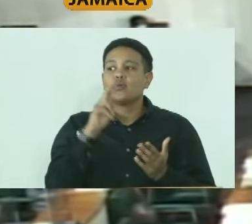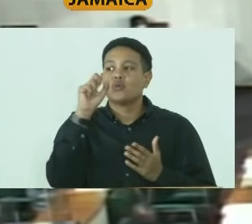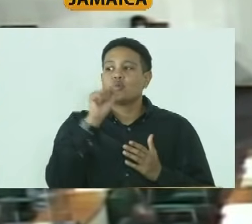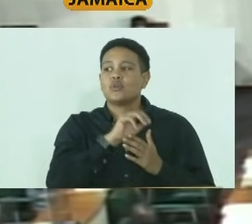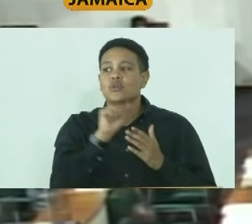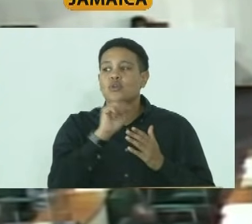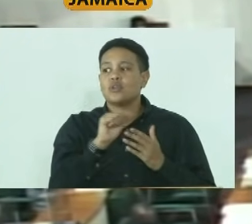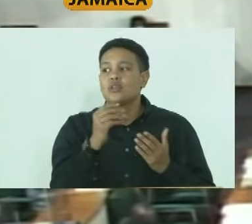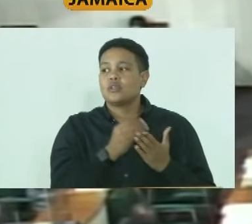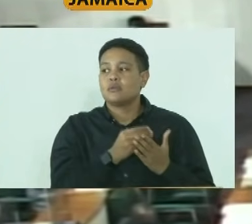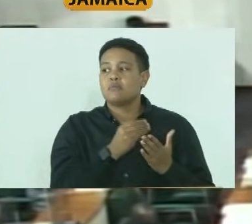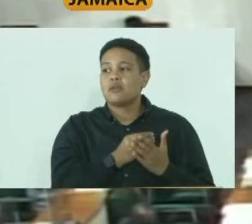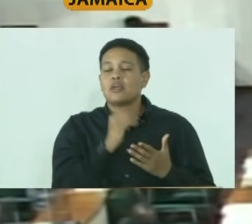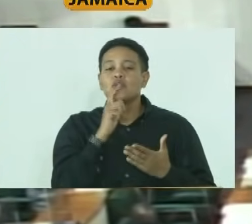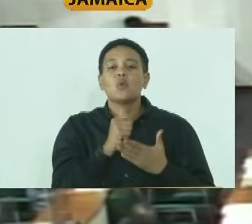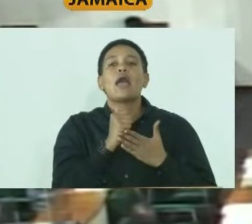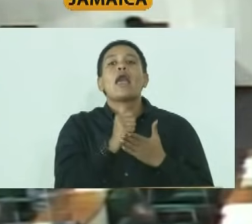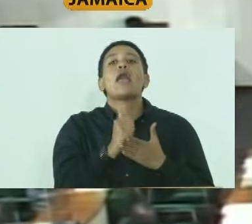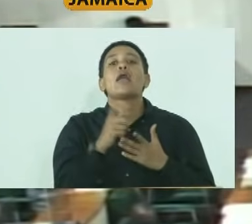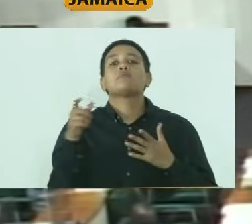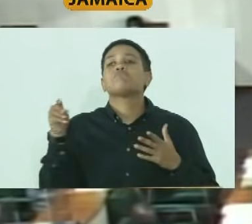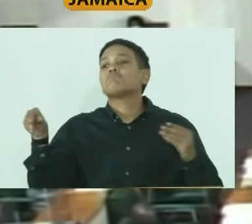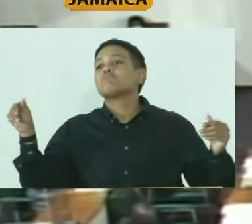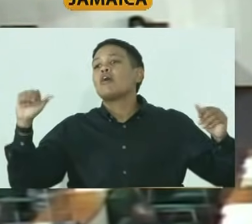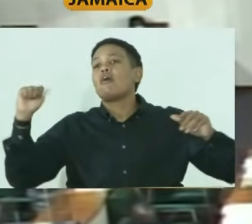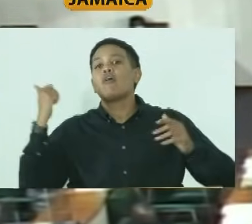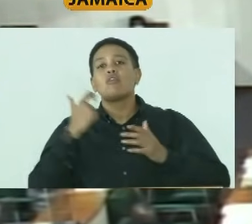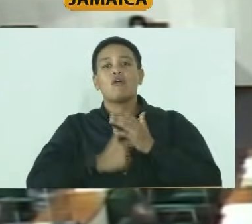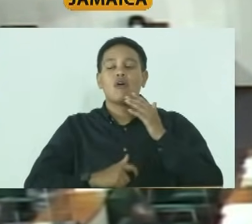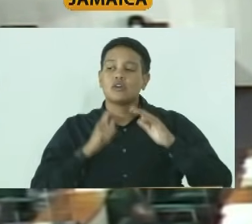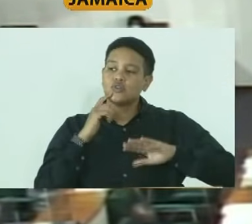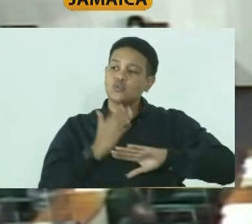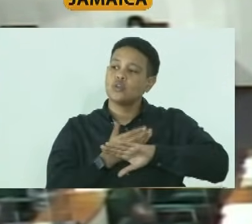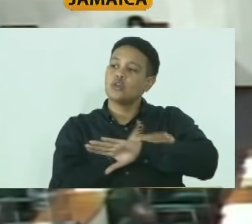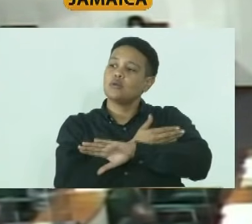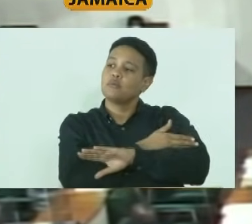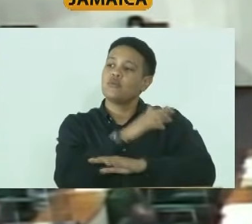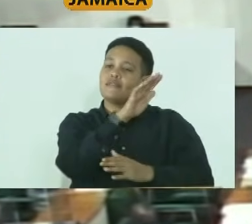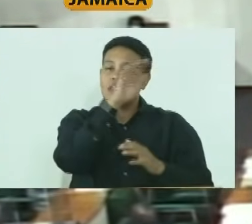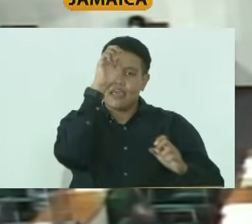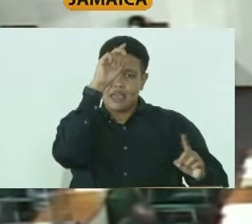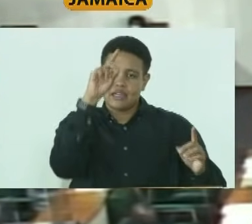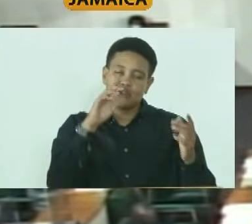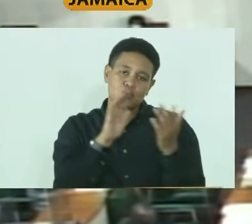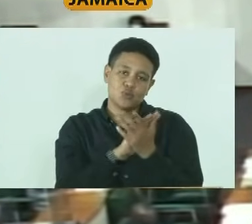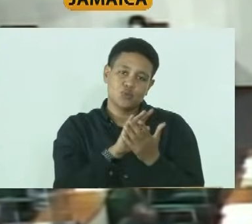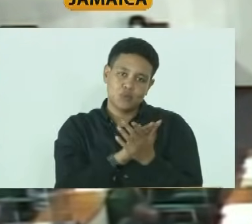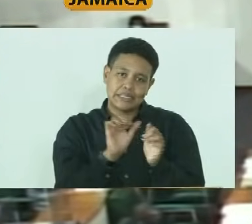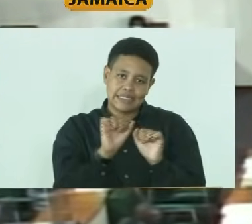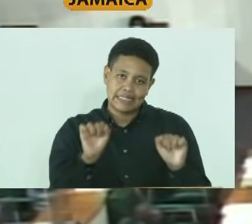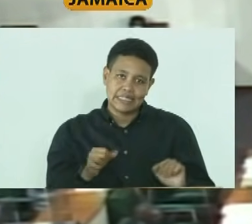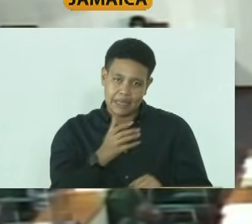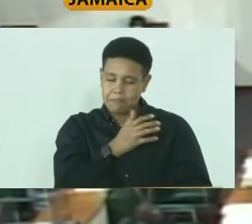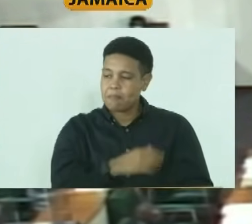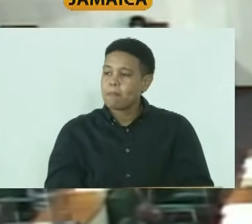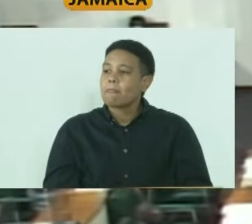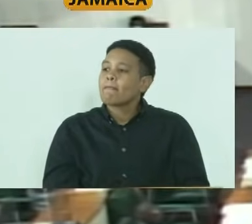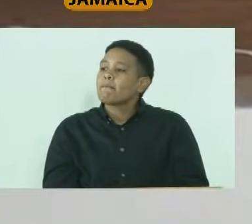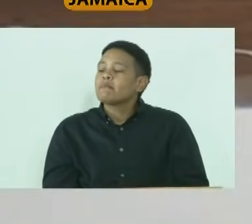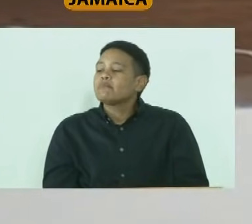month to help offset other costs to improve their educational content. Madam